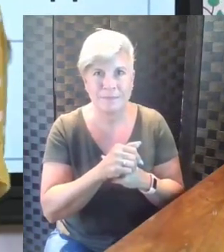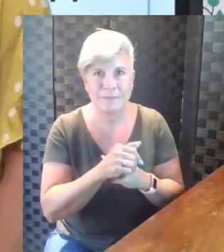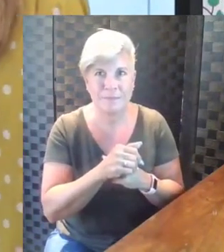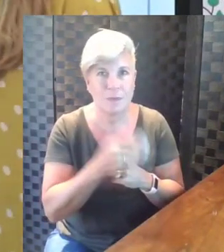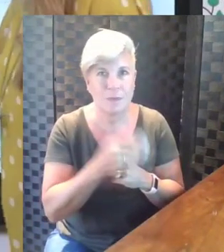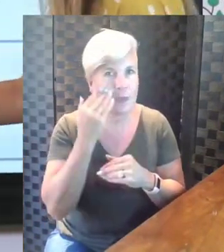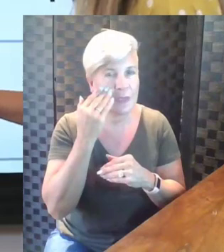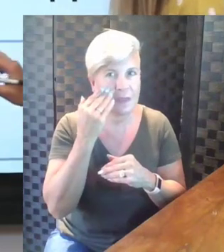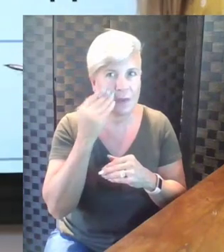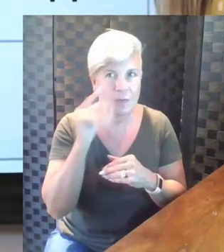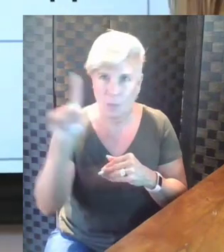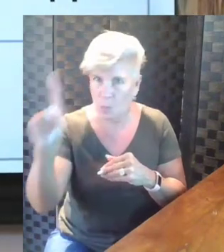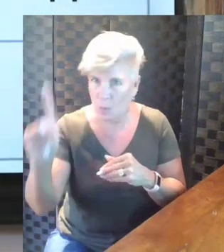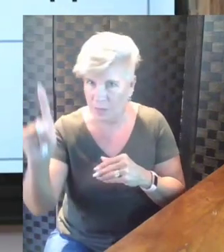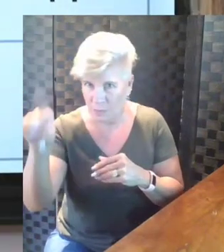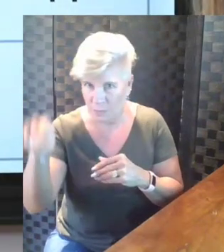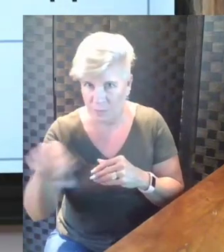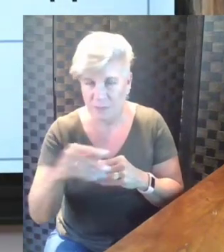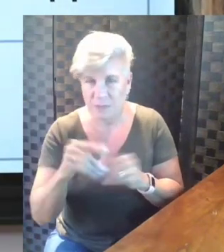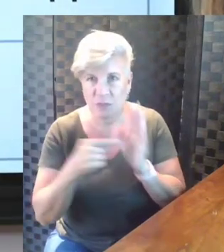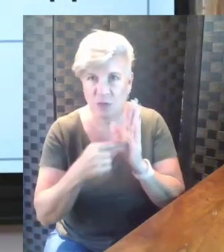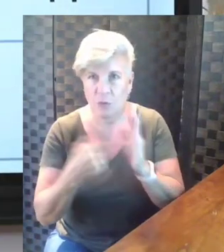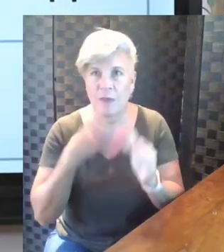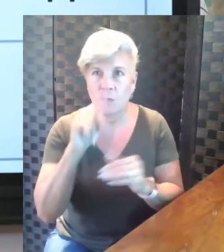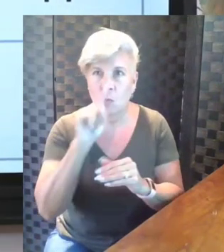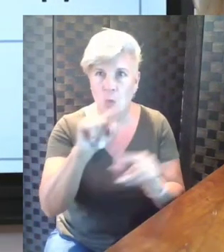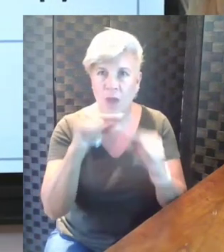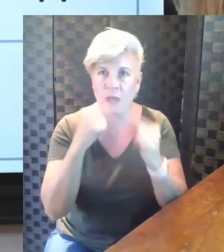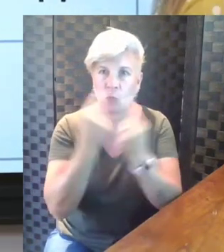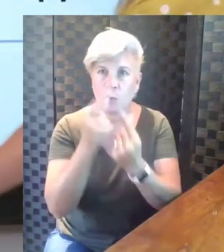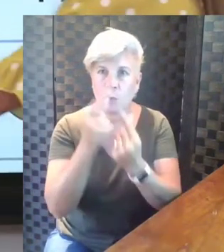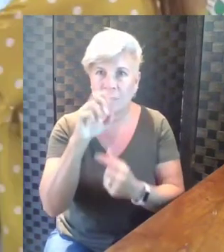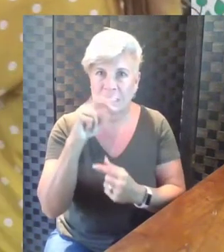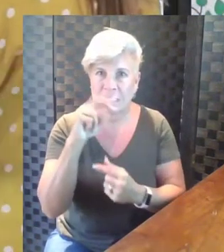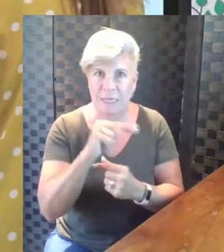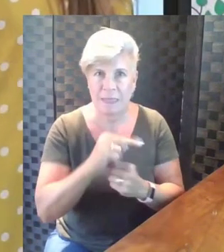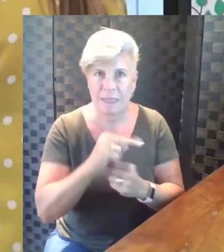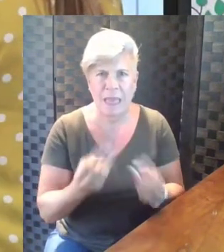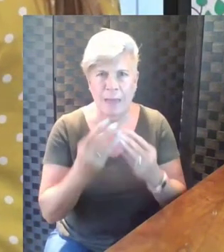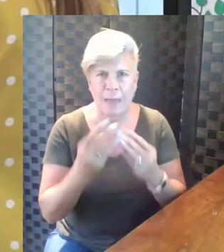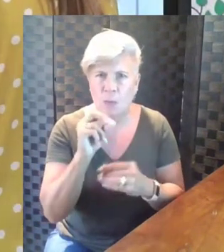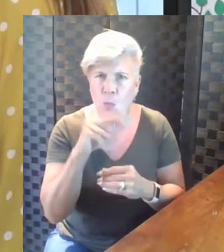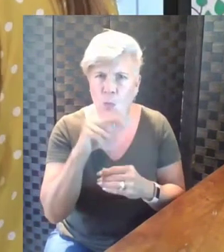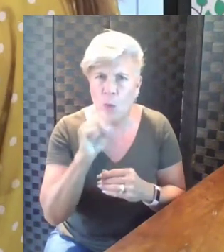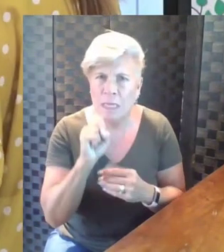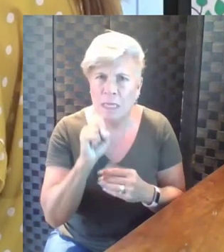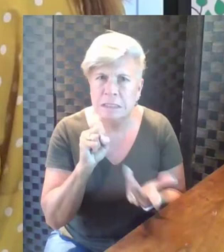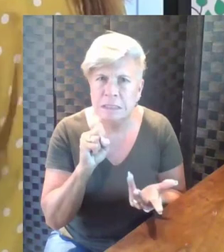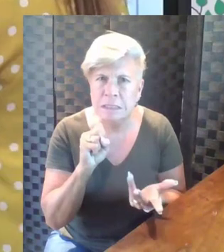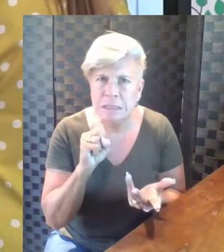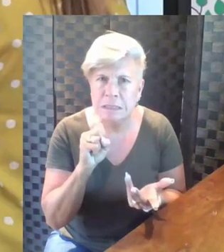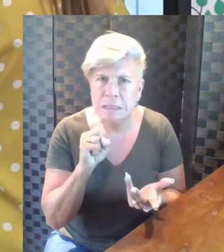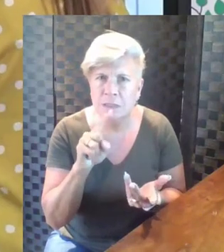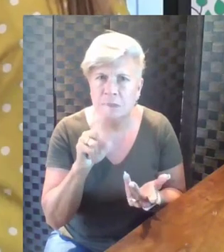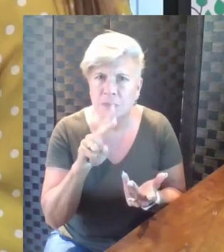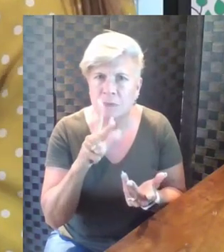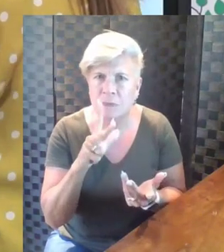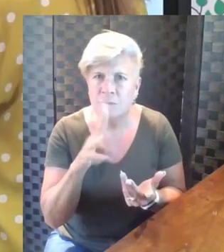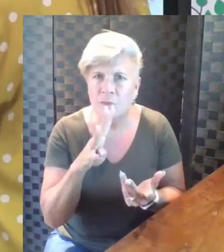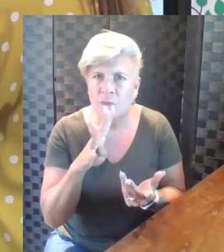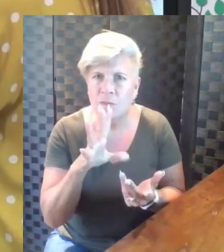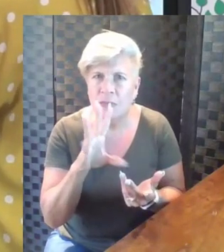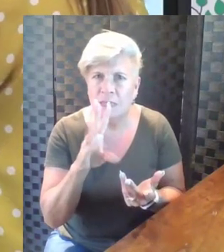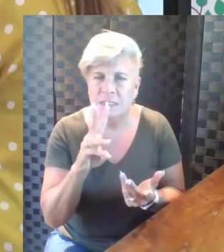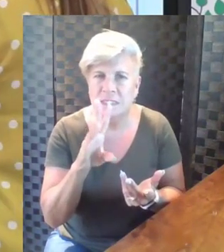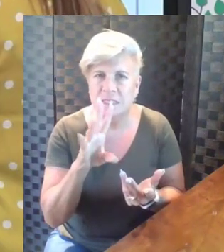Yep, we already know we're going to put that 1 over here to show we have one group of 10. And how many ones? 1, 2,